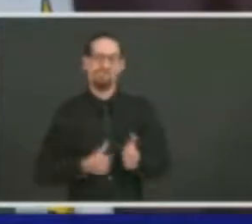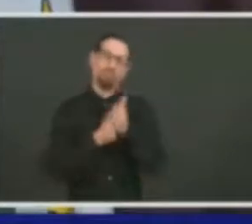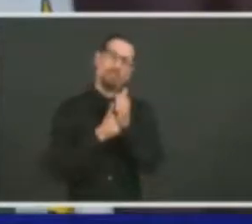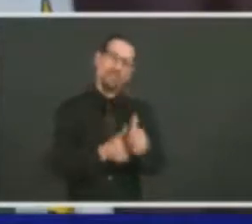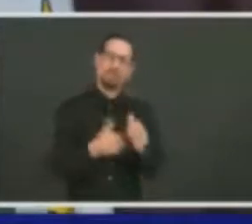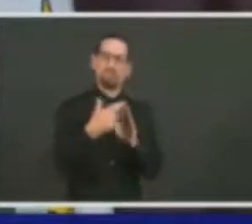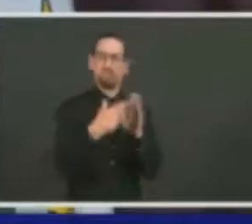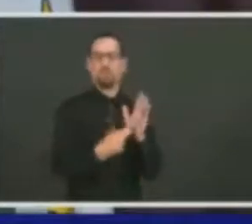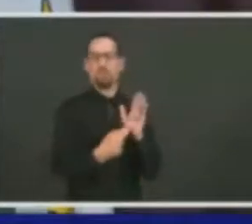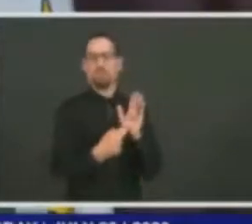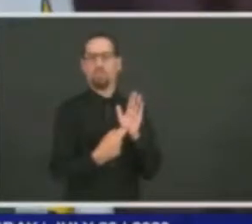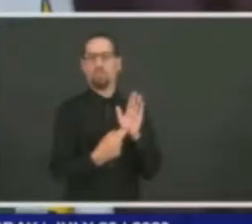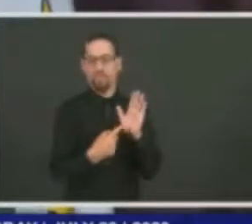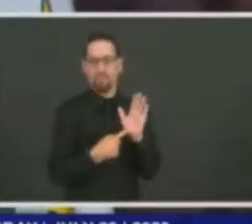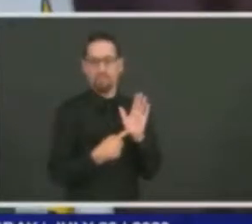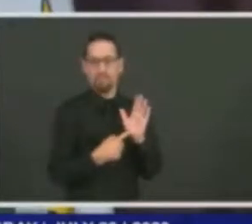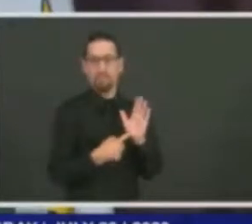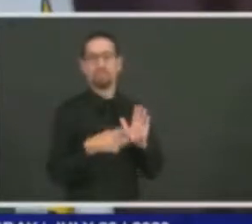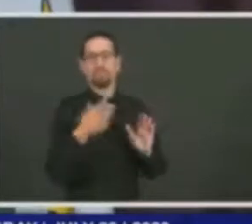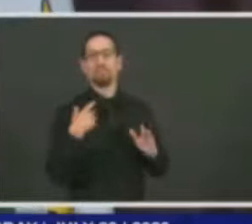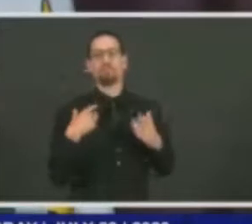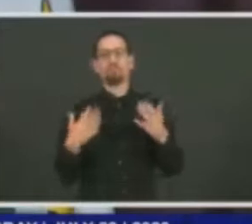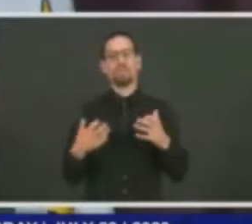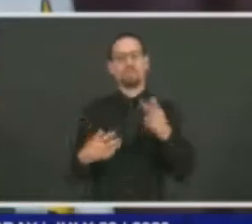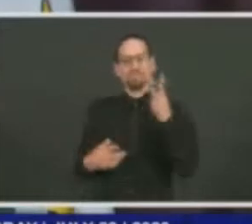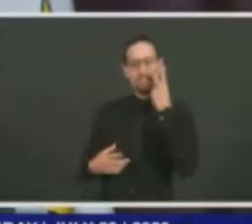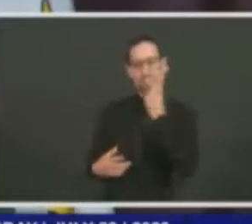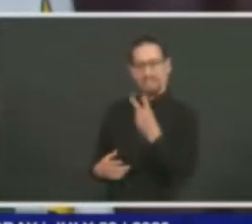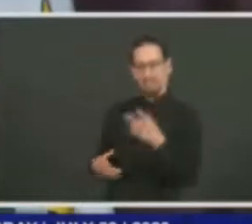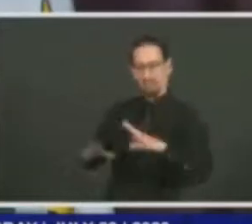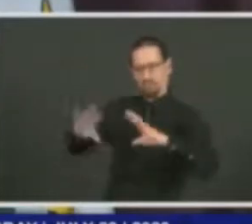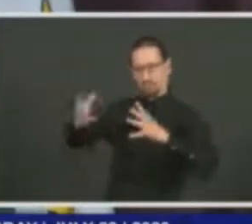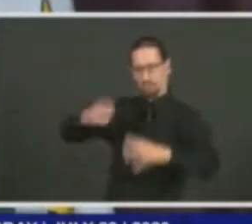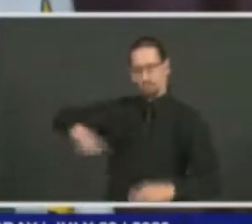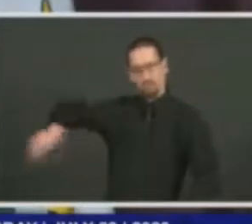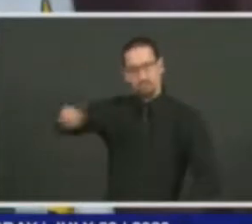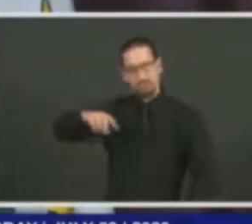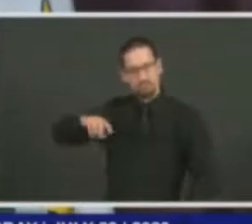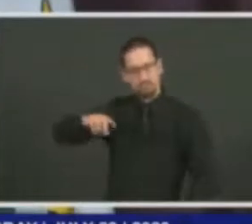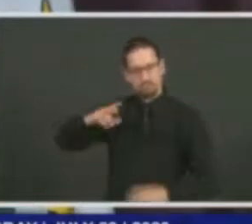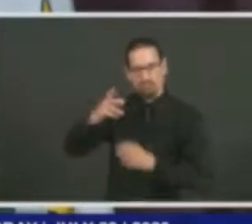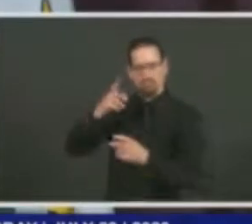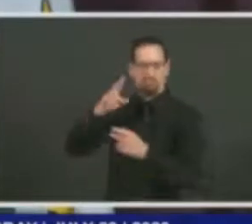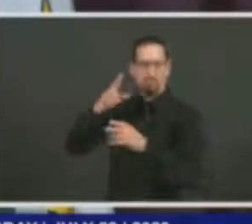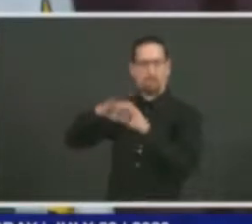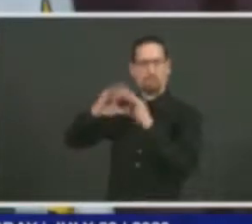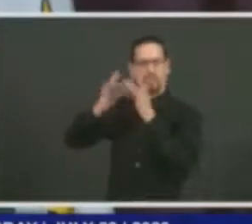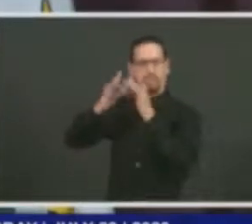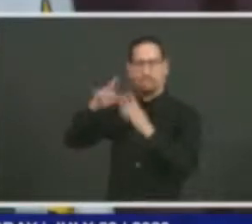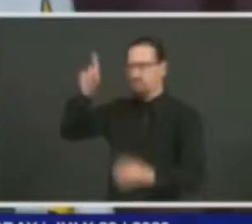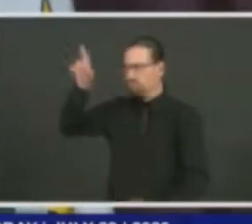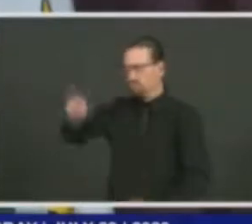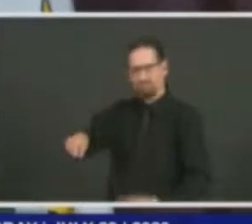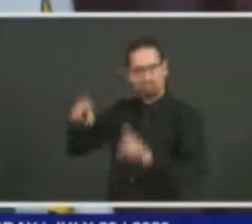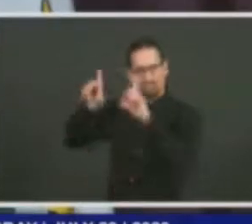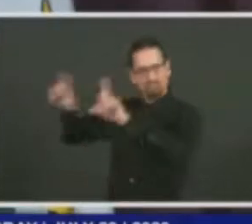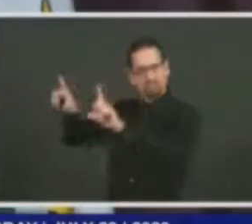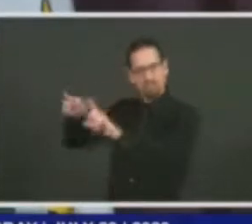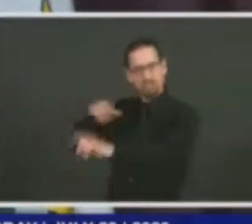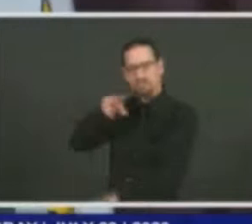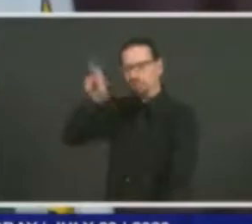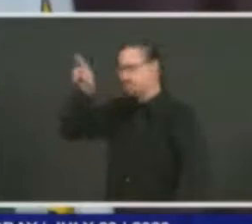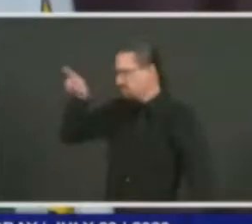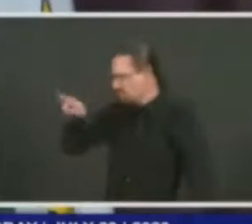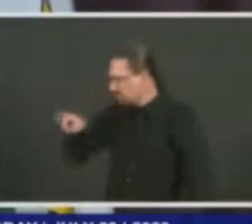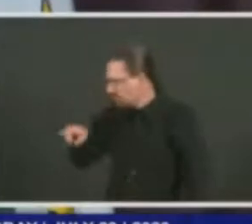and help us get your colleagues to follow the rules. If it doesn't get better, I'll have no choice. We'll